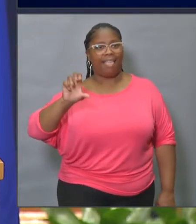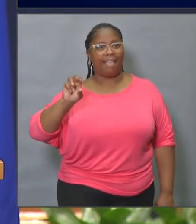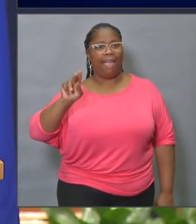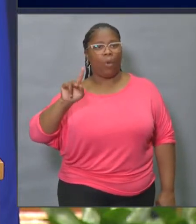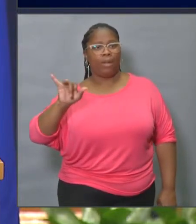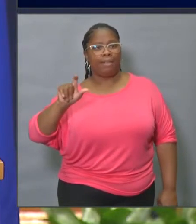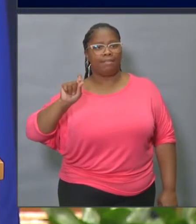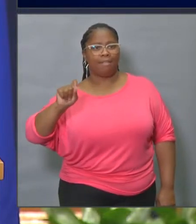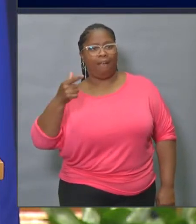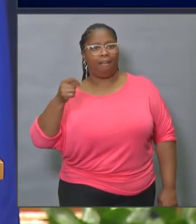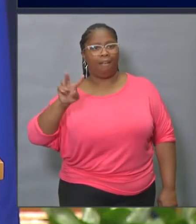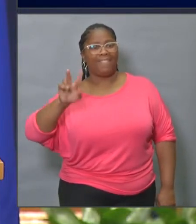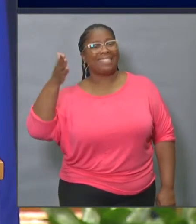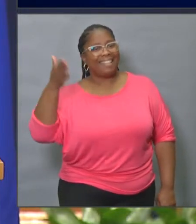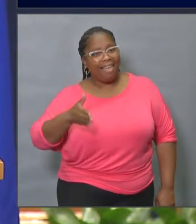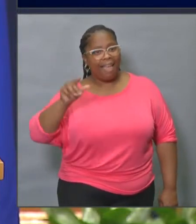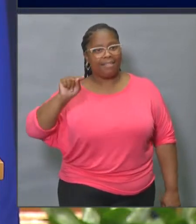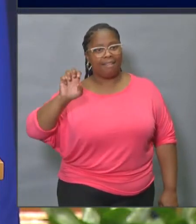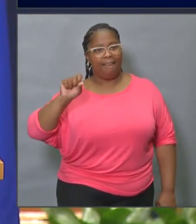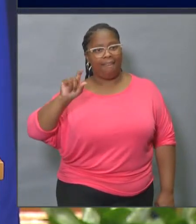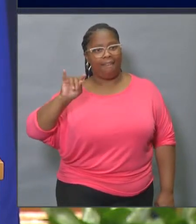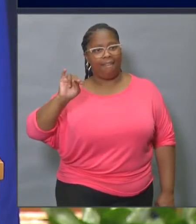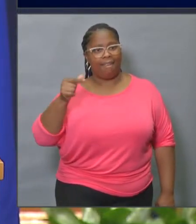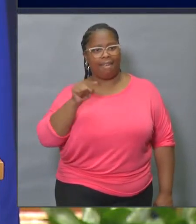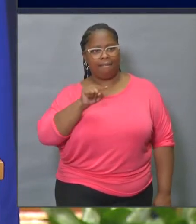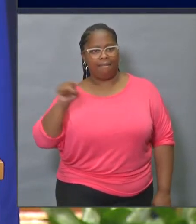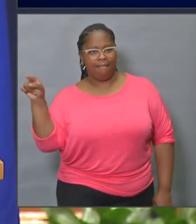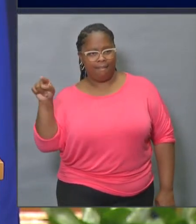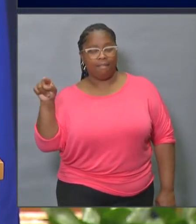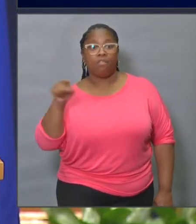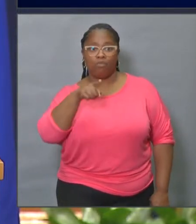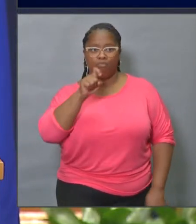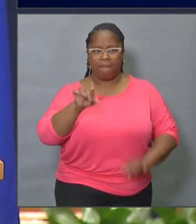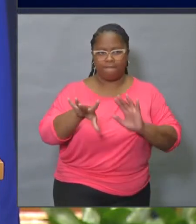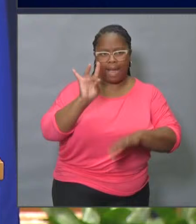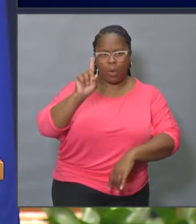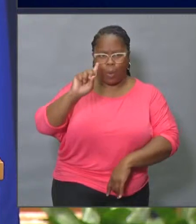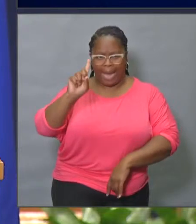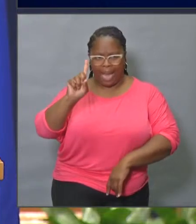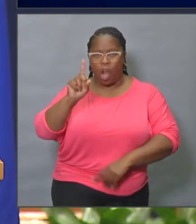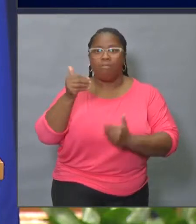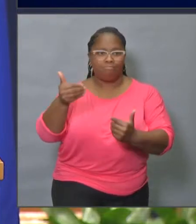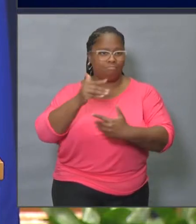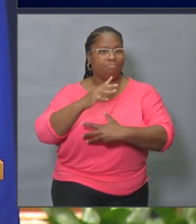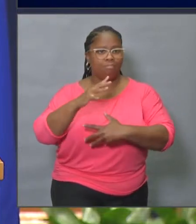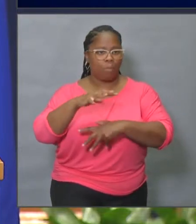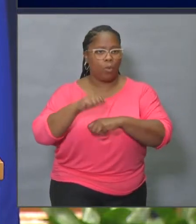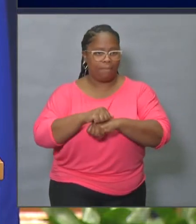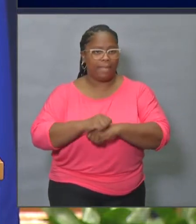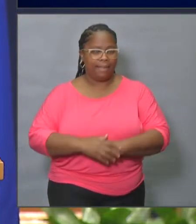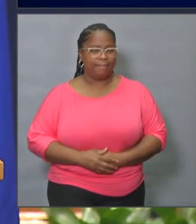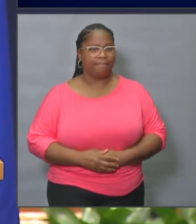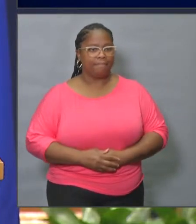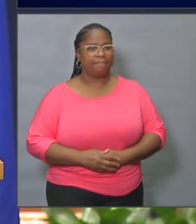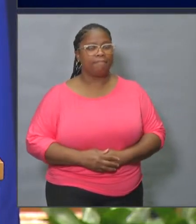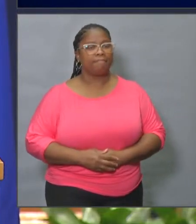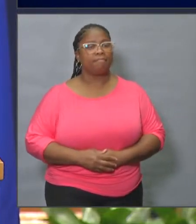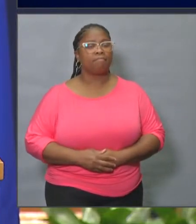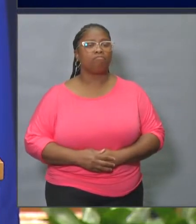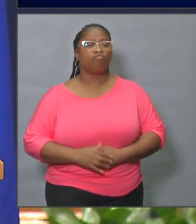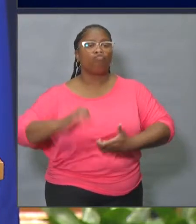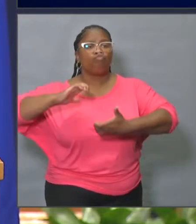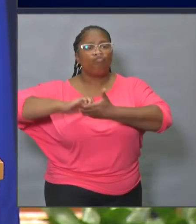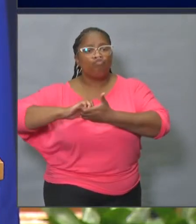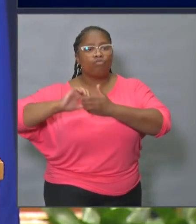covid19.lacounty.gov/testing so that you can find a location near you and make an appointment. Our sister departments and partners have also continued to